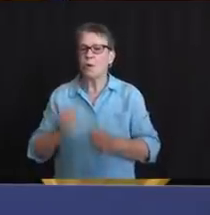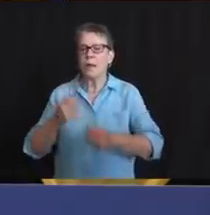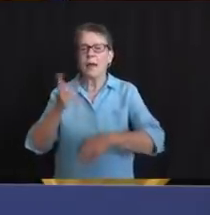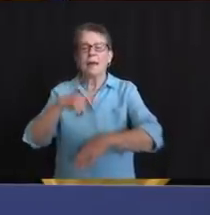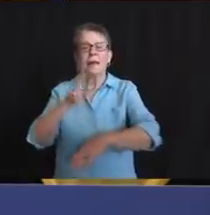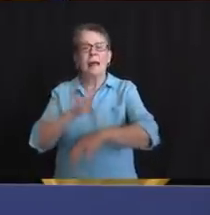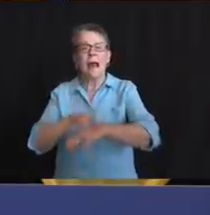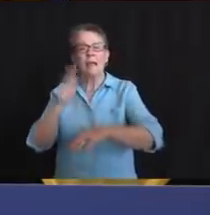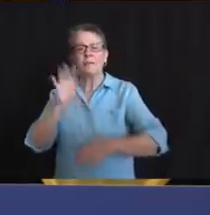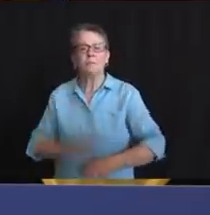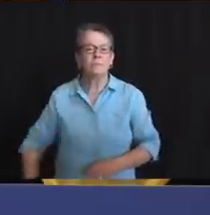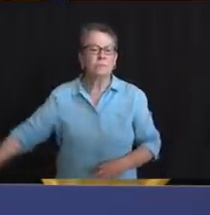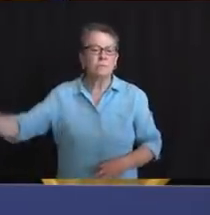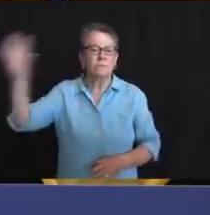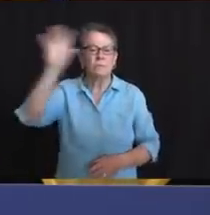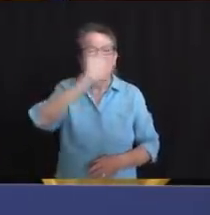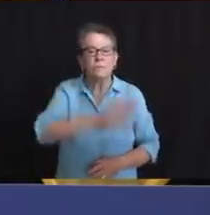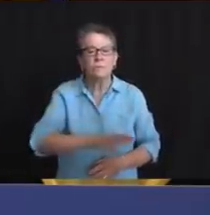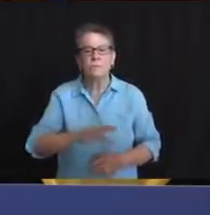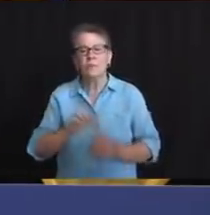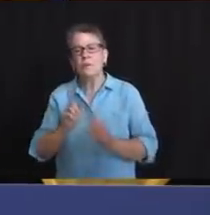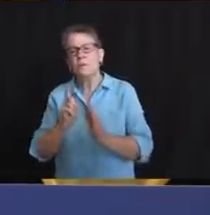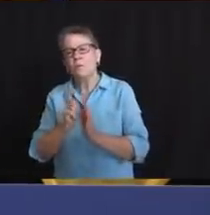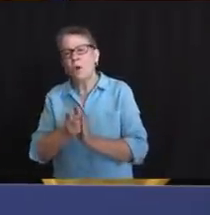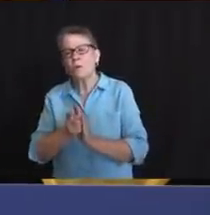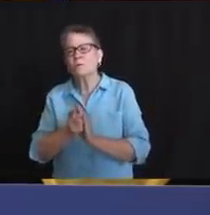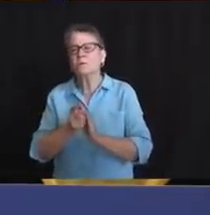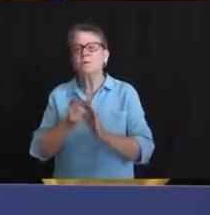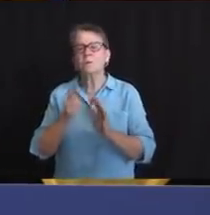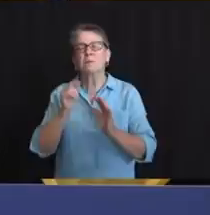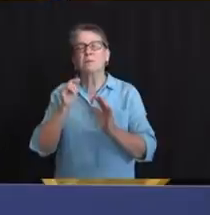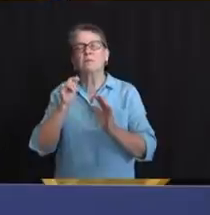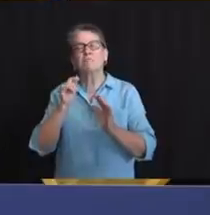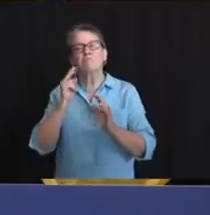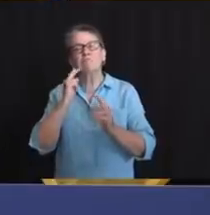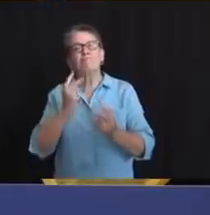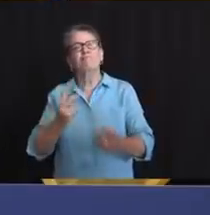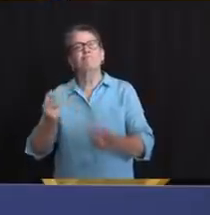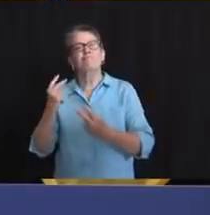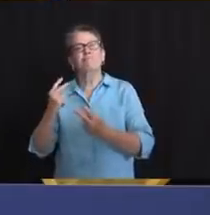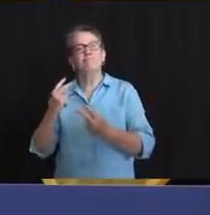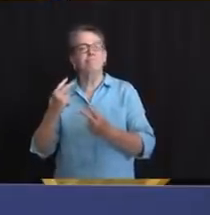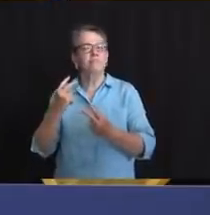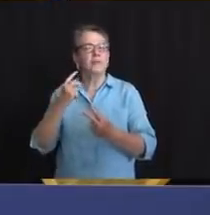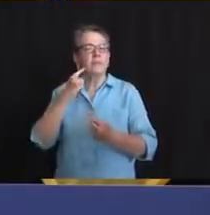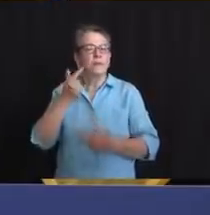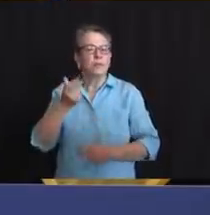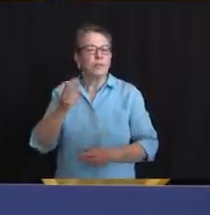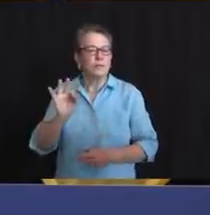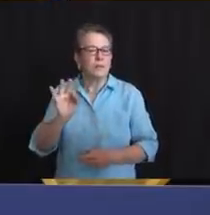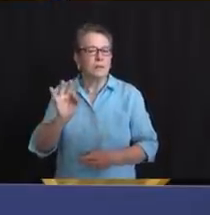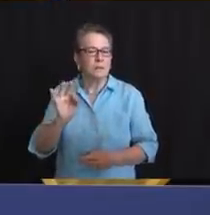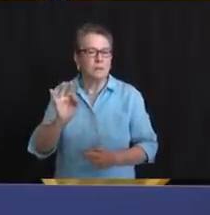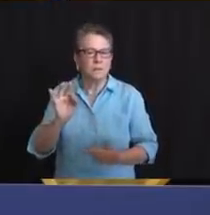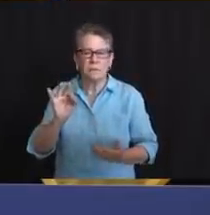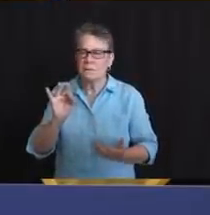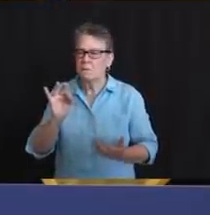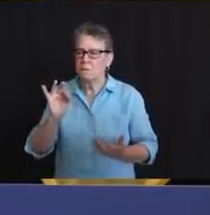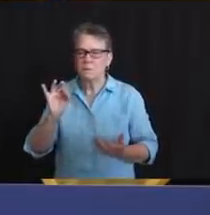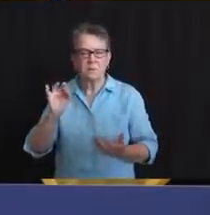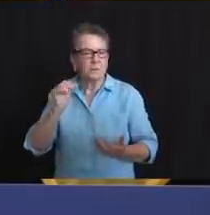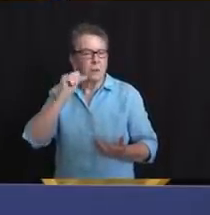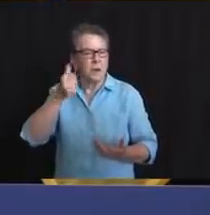of reflection, rightful anger, rightful peaceful protests for the most part in New